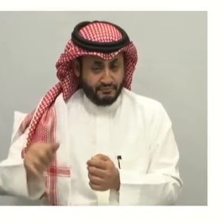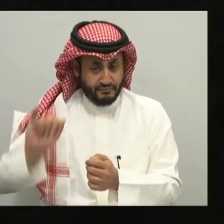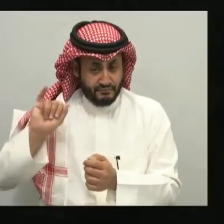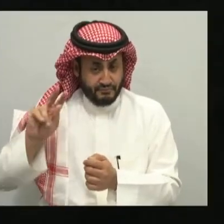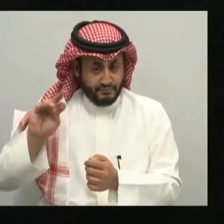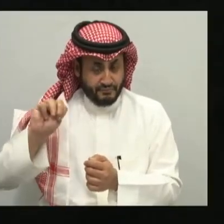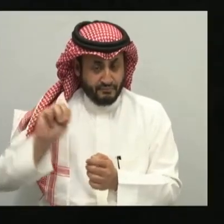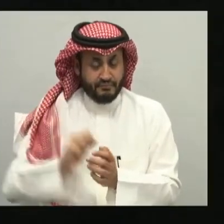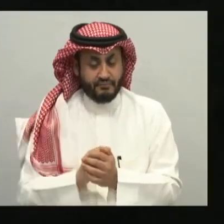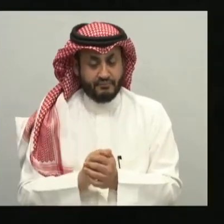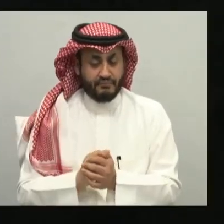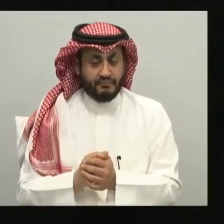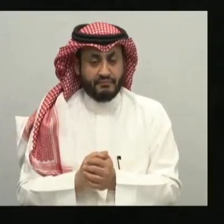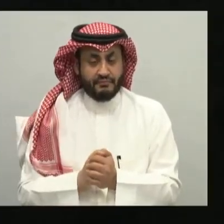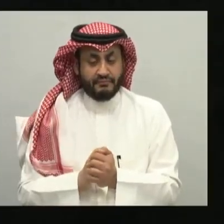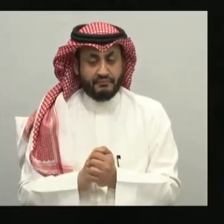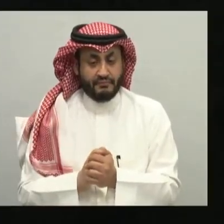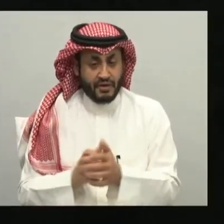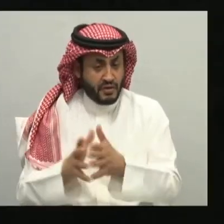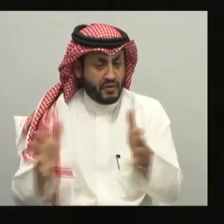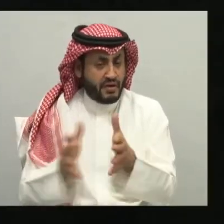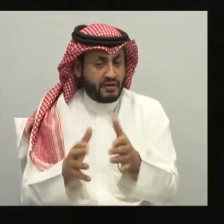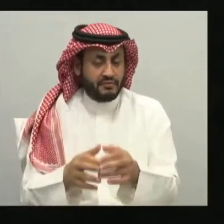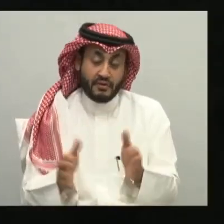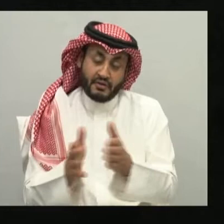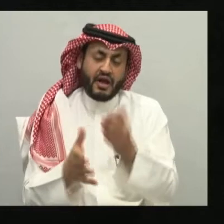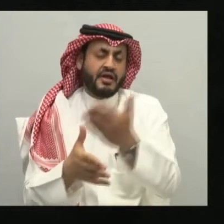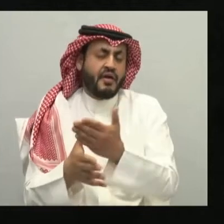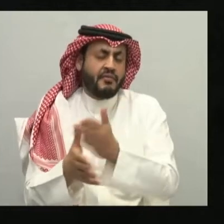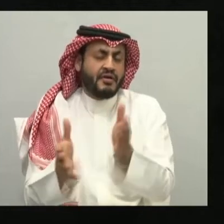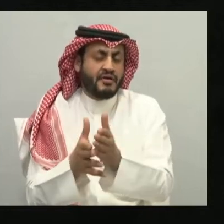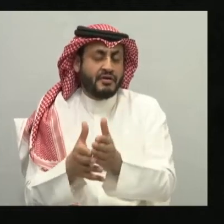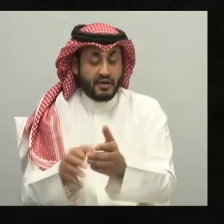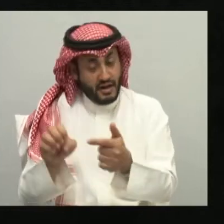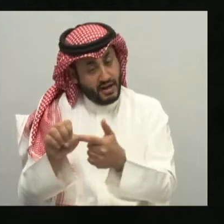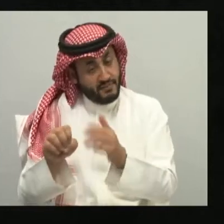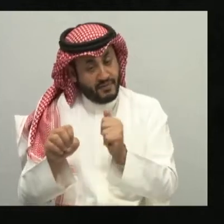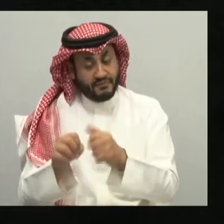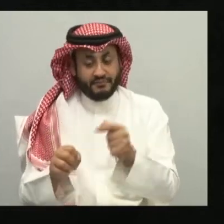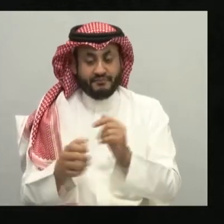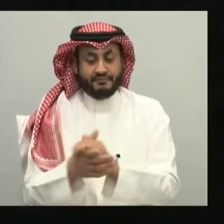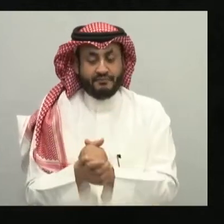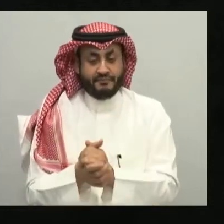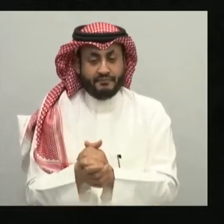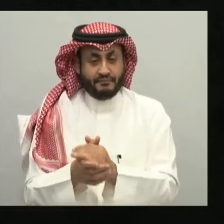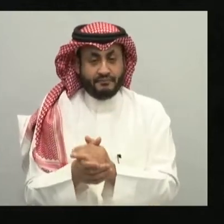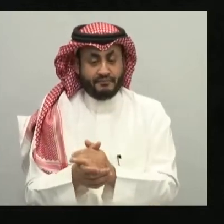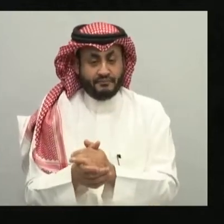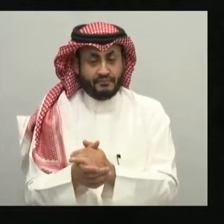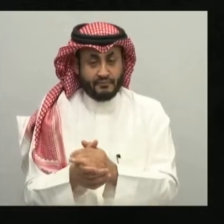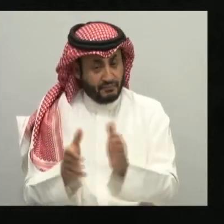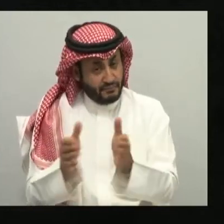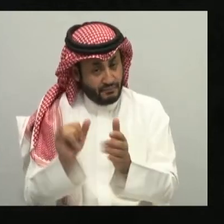This is a boy, and his name is Jim. Does the I in the word Jim, is it short